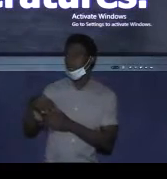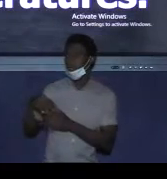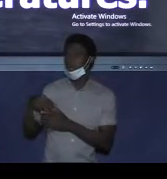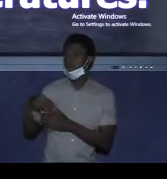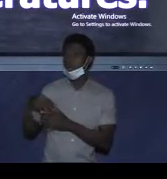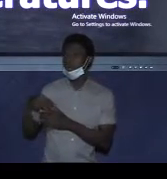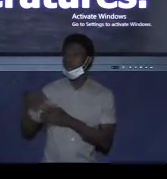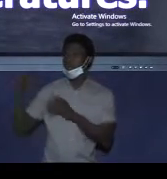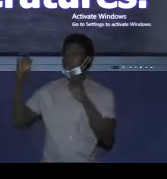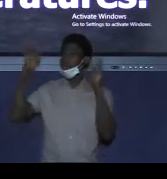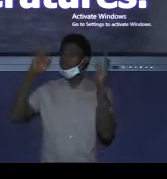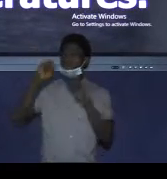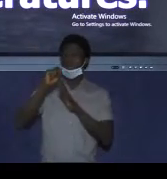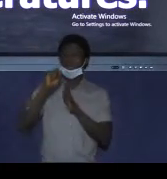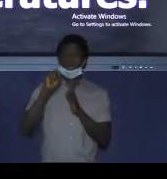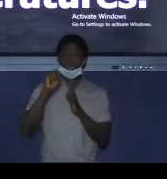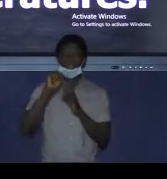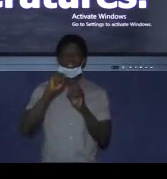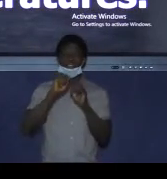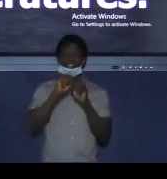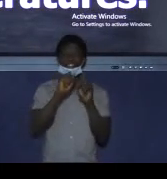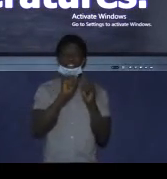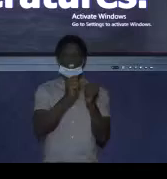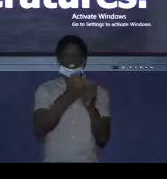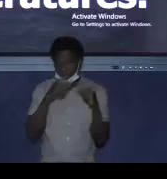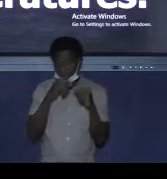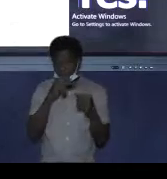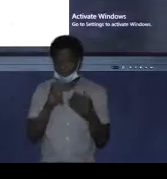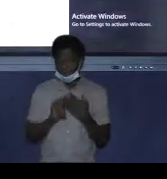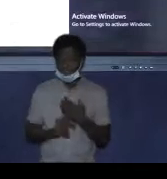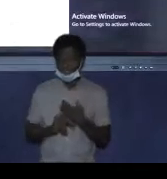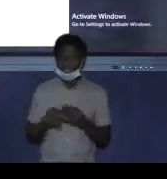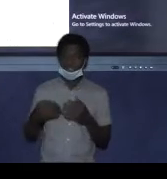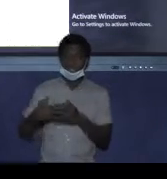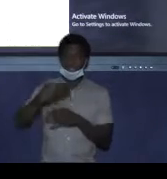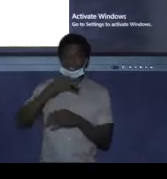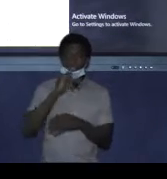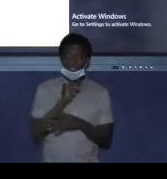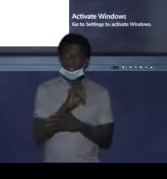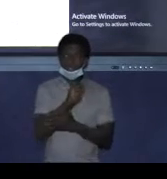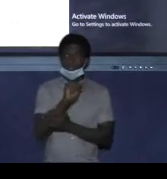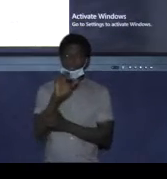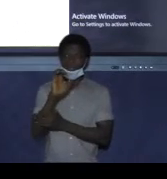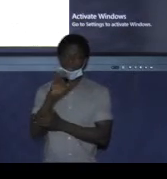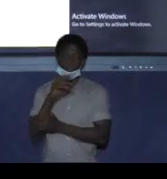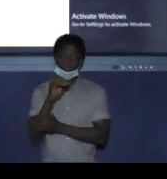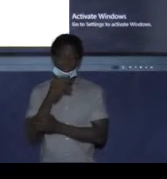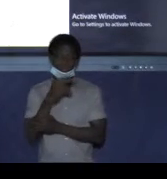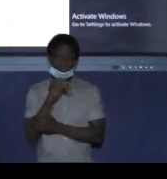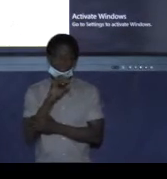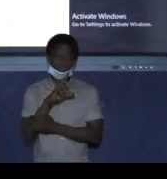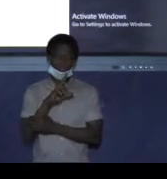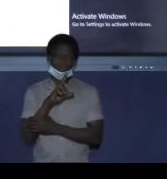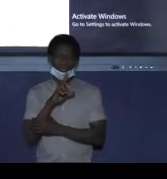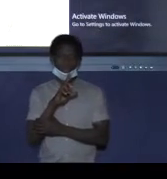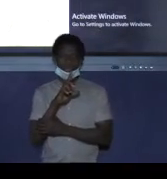station to record maximum daily temperature. And next is alcohol thermometer. Say